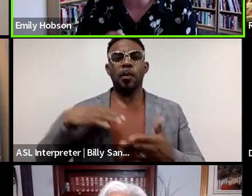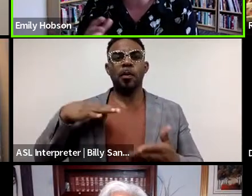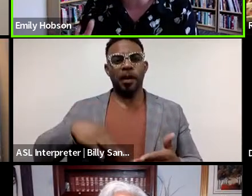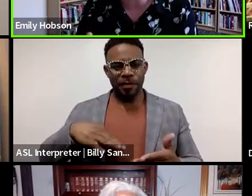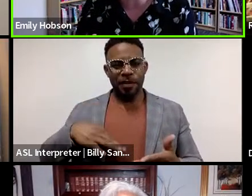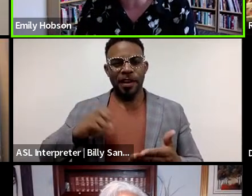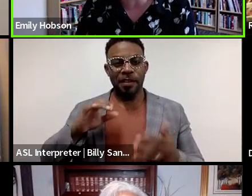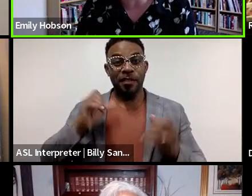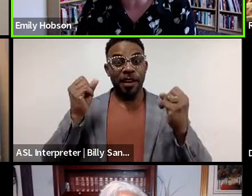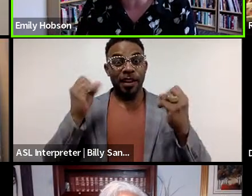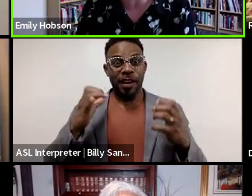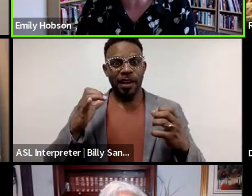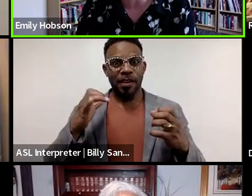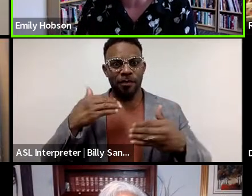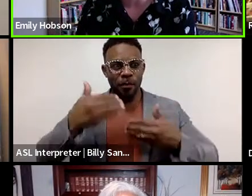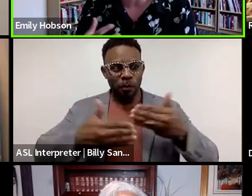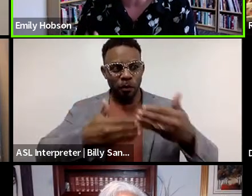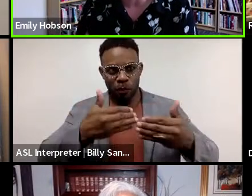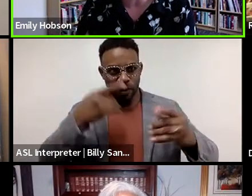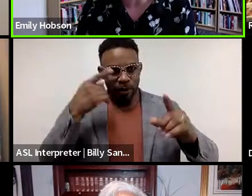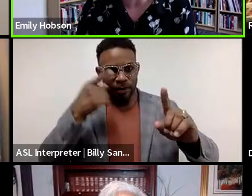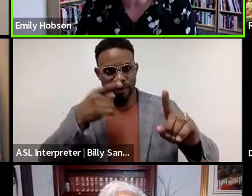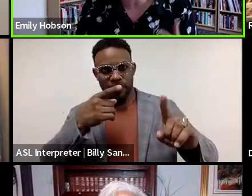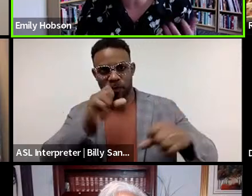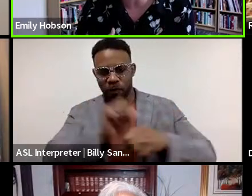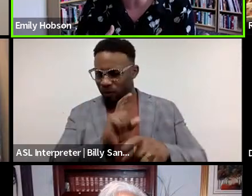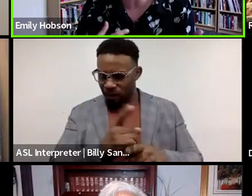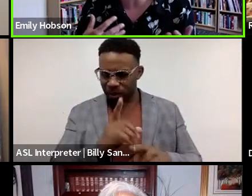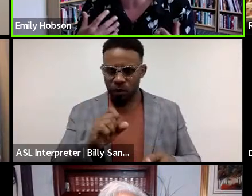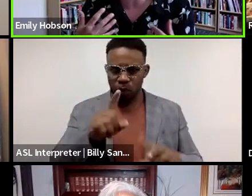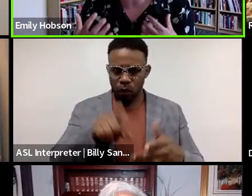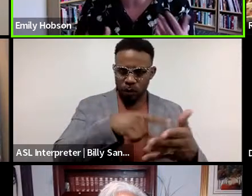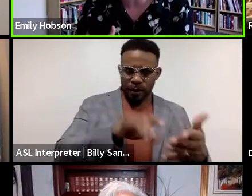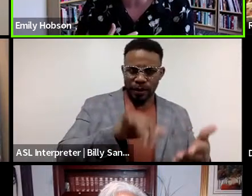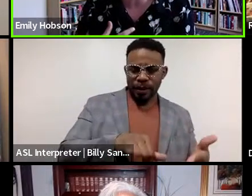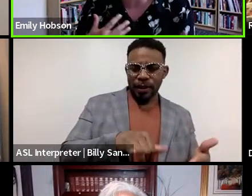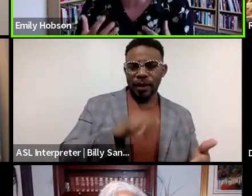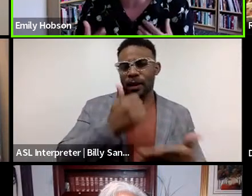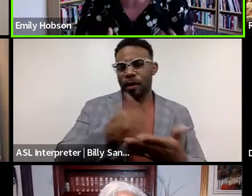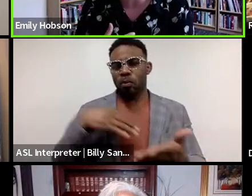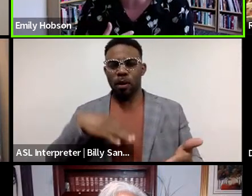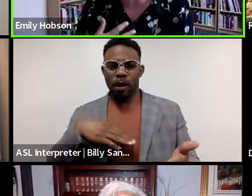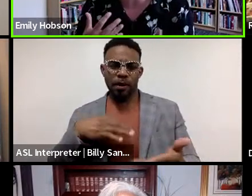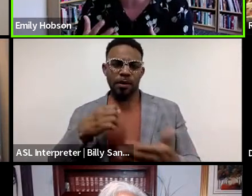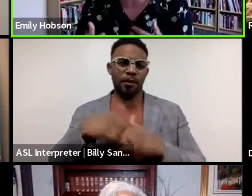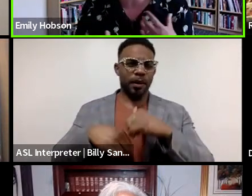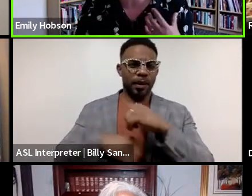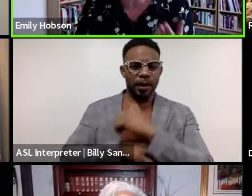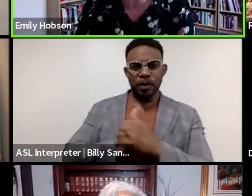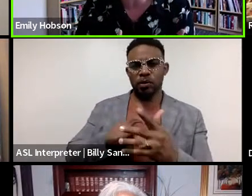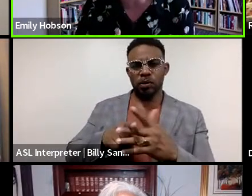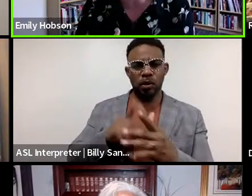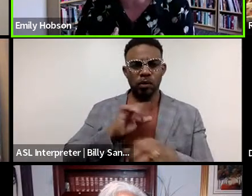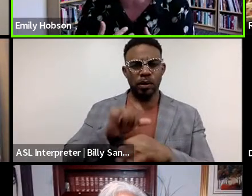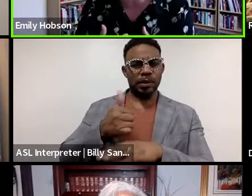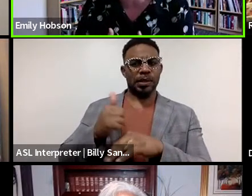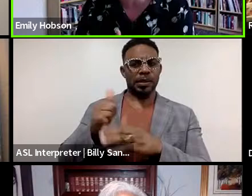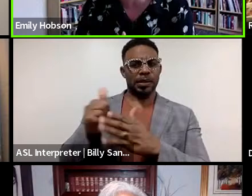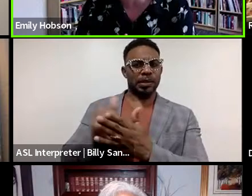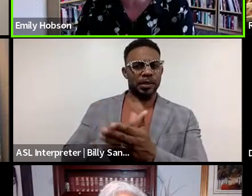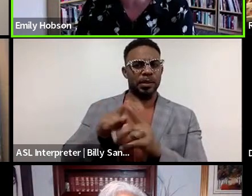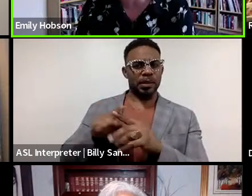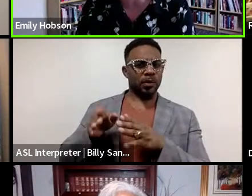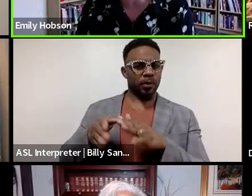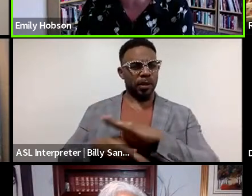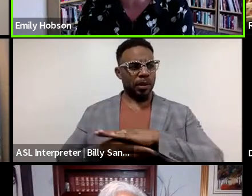nonprofitization of a lot of progressive work, right? So the critique that nonprofits and foundations were starting to really set the agenda in ways